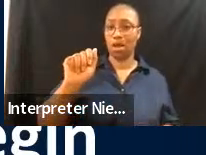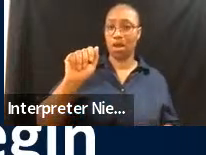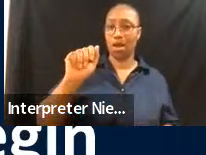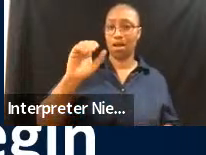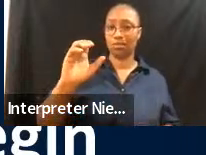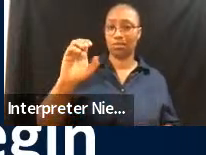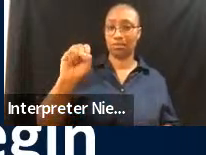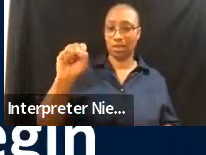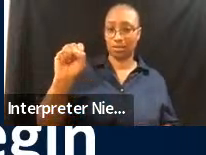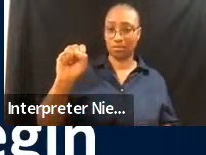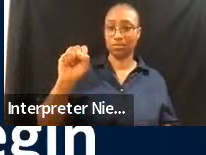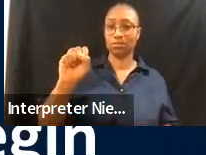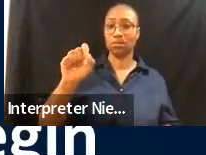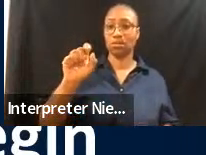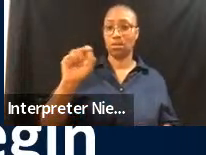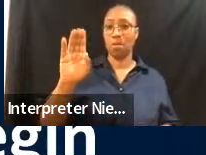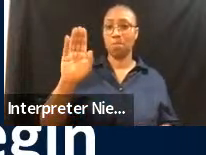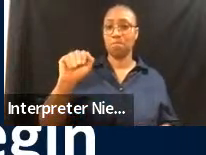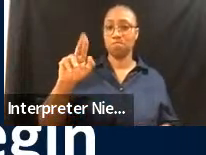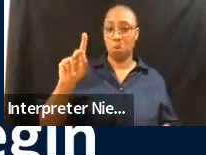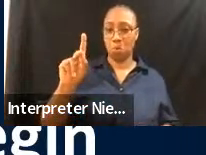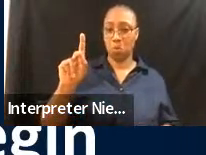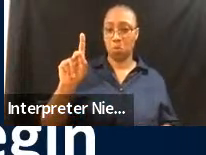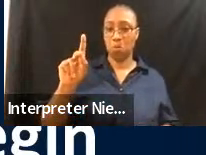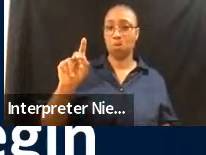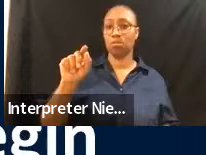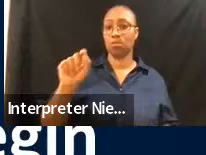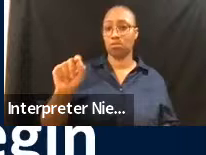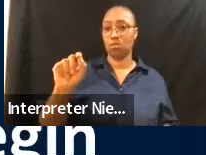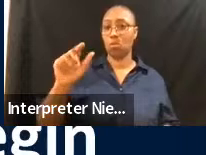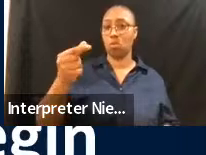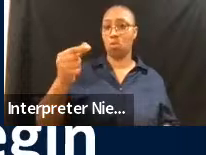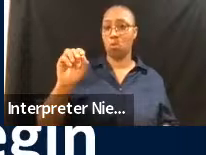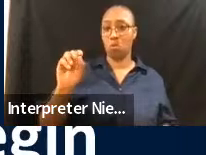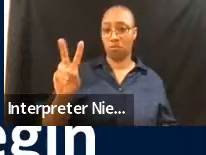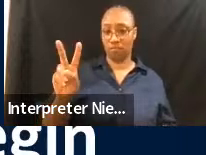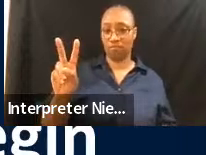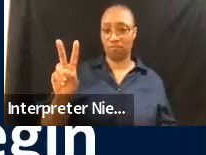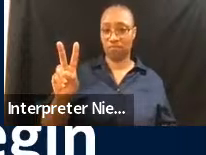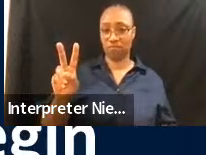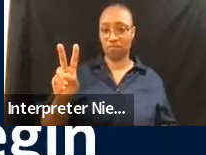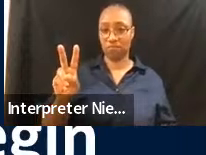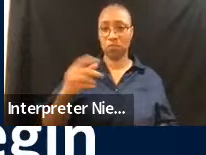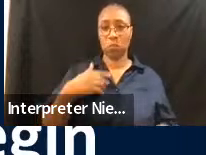www.access-board.gov. And I will repeat this in another 30 seconds.